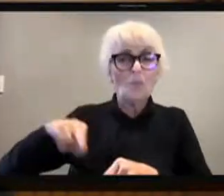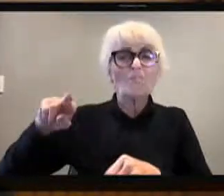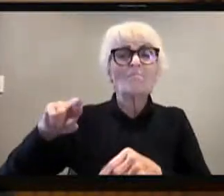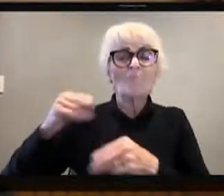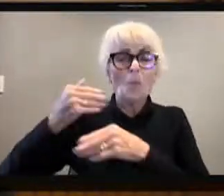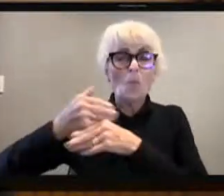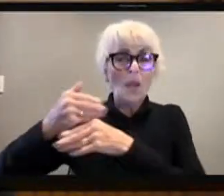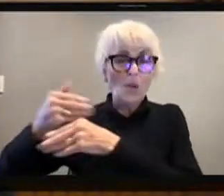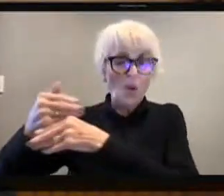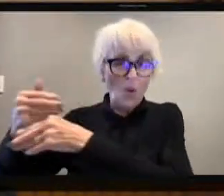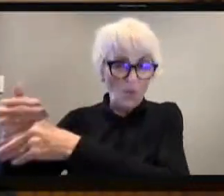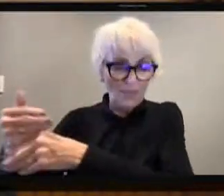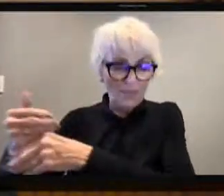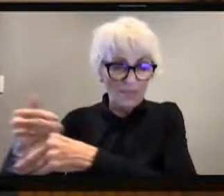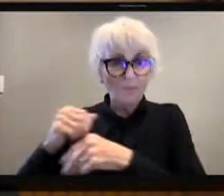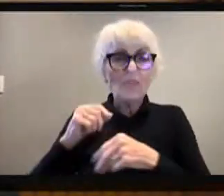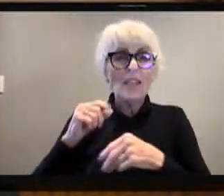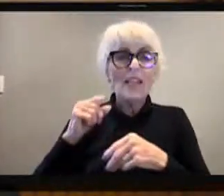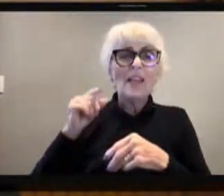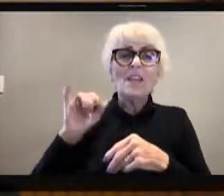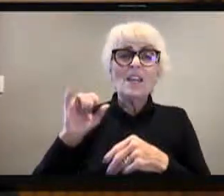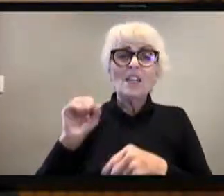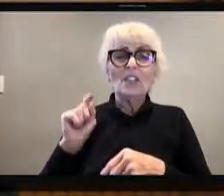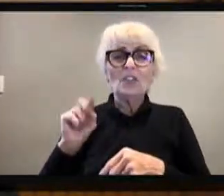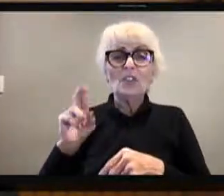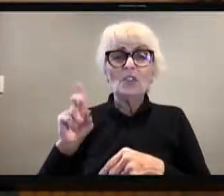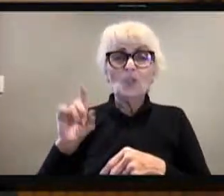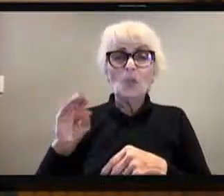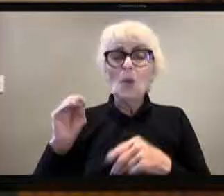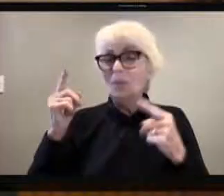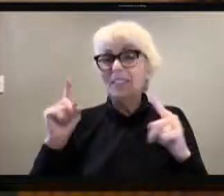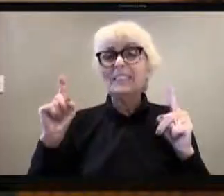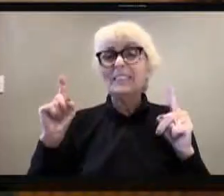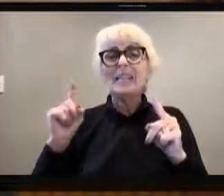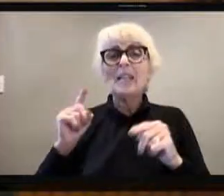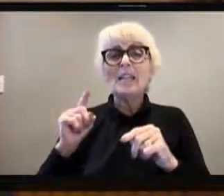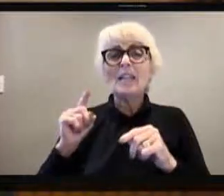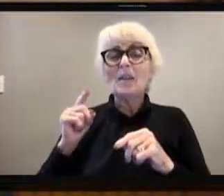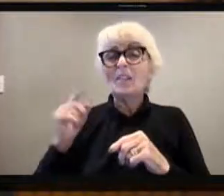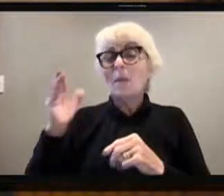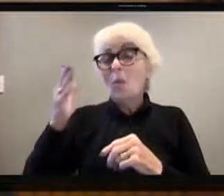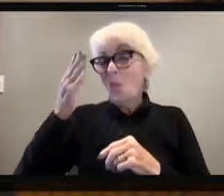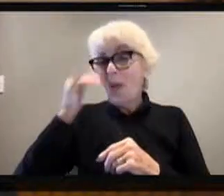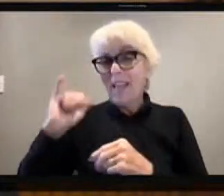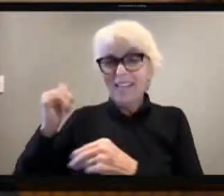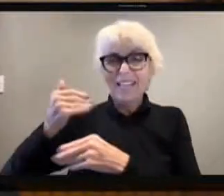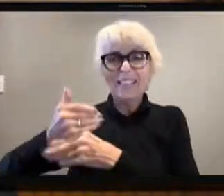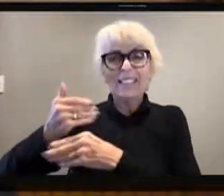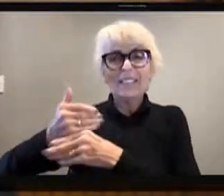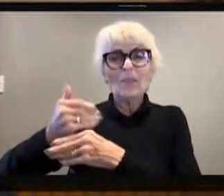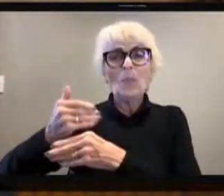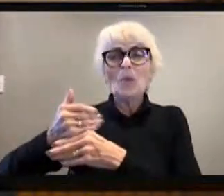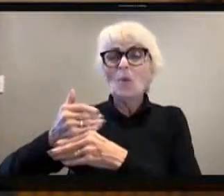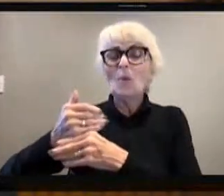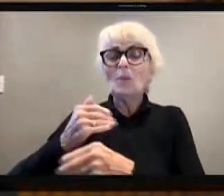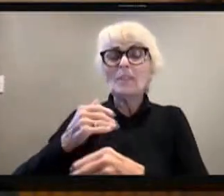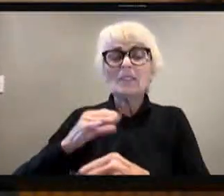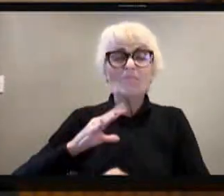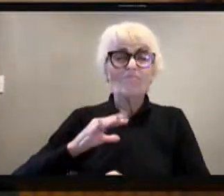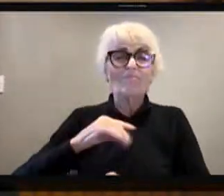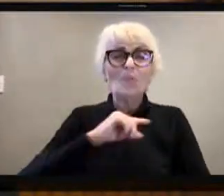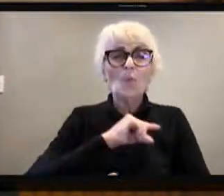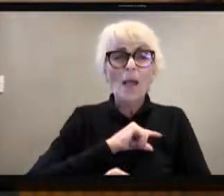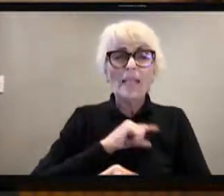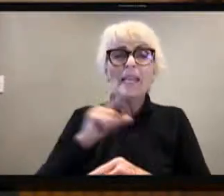has succeeded in large part from the exceptional quality of its windows, by placing the ancient traditions of window